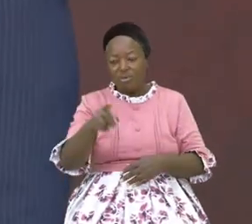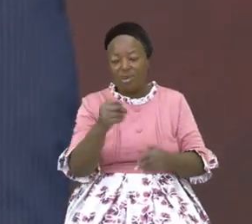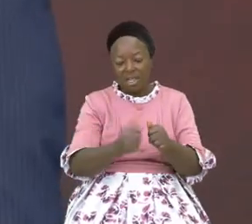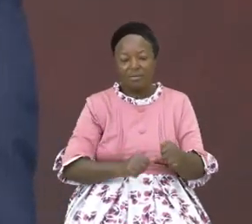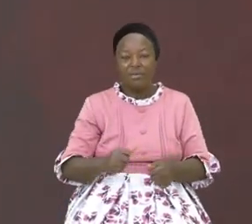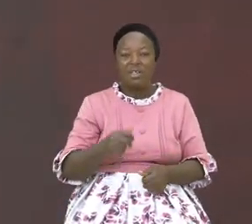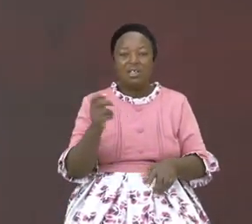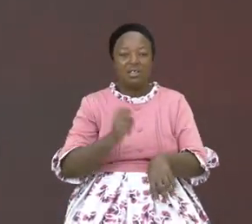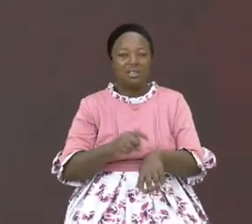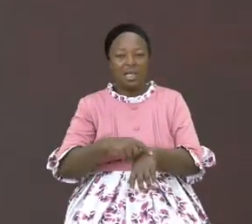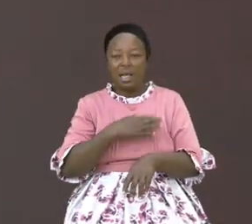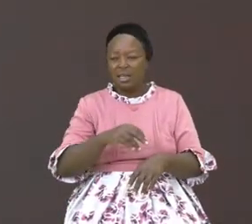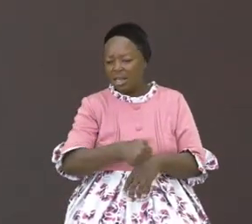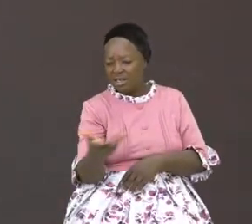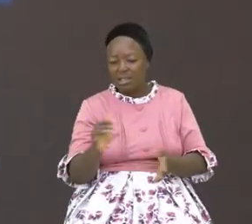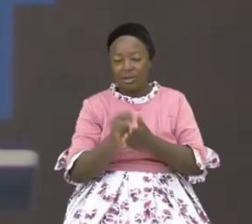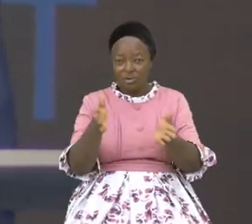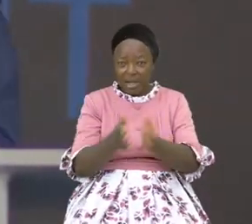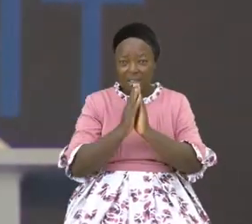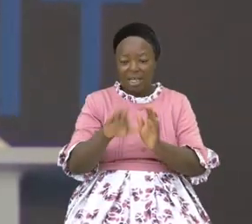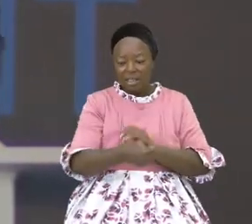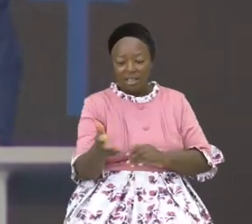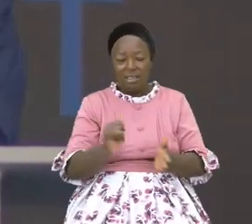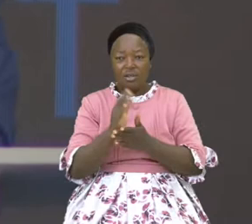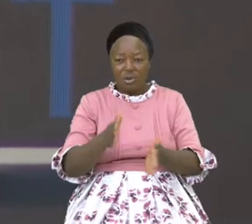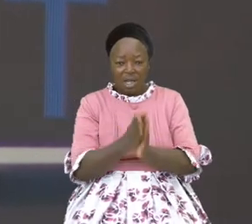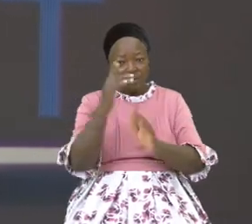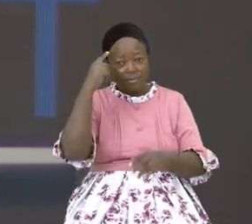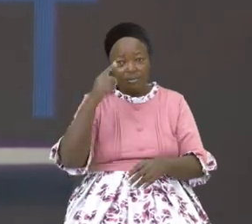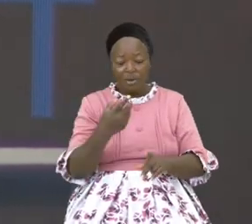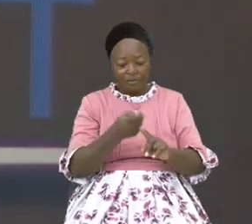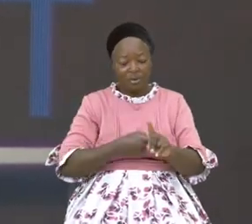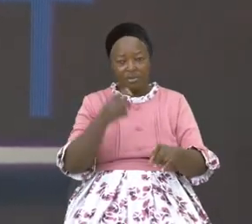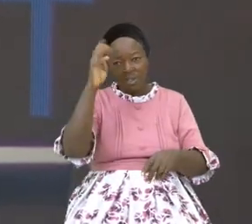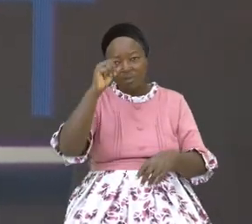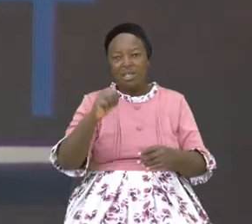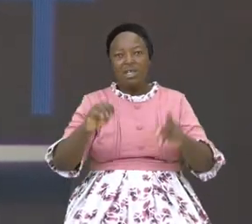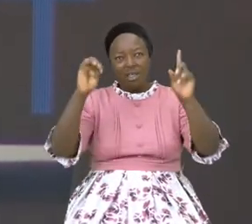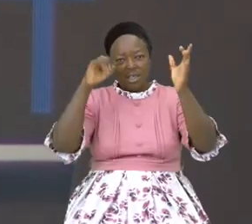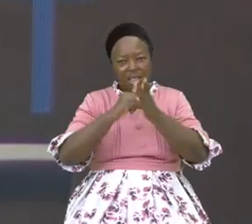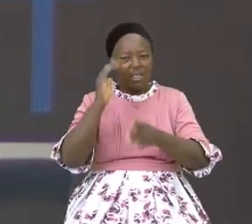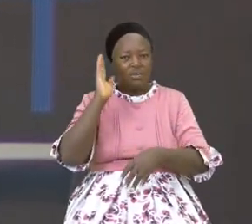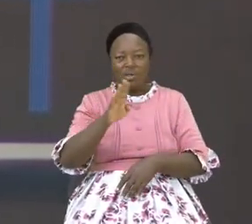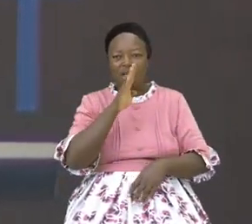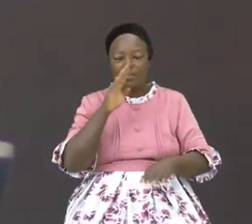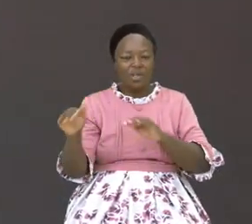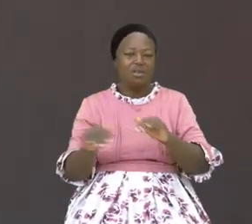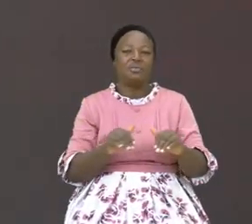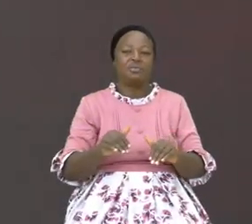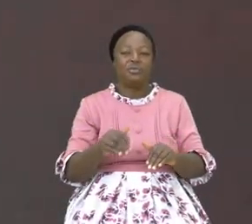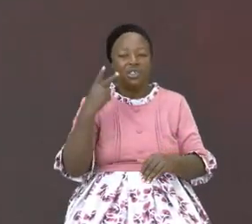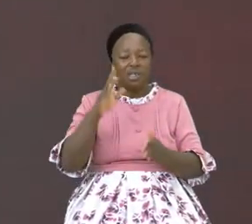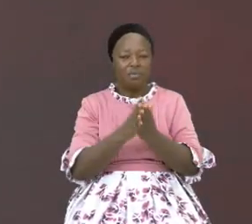And whatever you ask, whatever he asks on your behalf, it will be done. Look at Romans